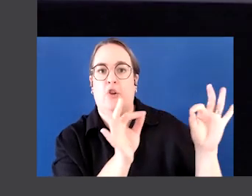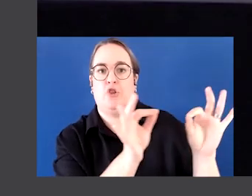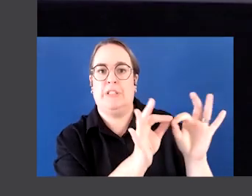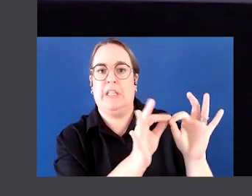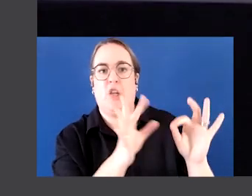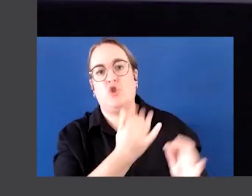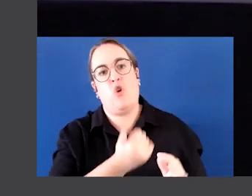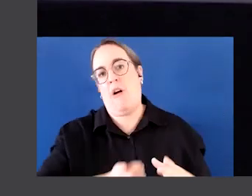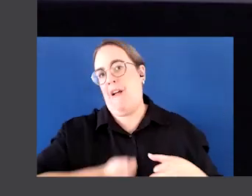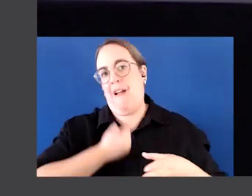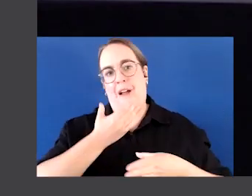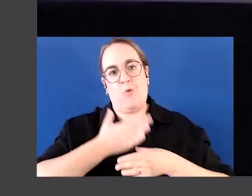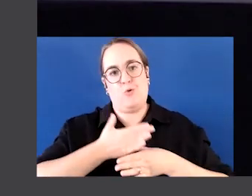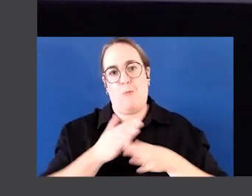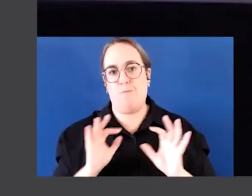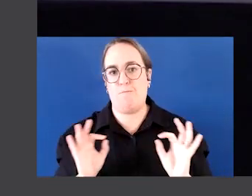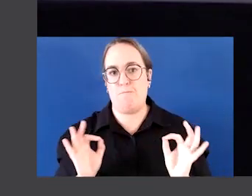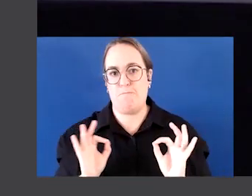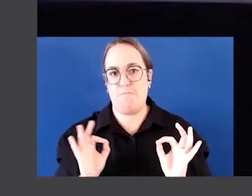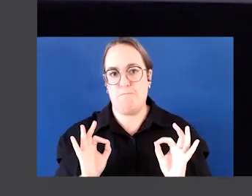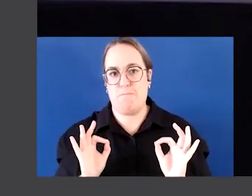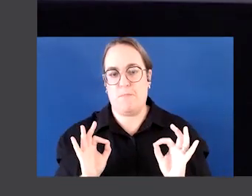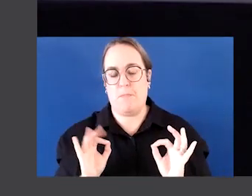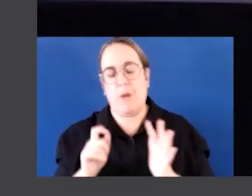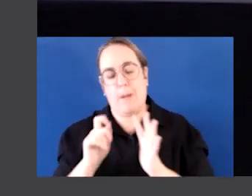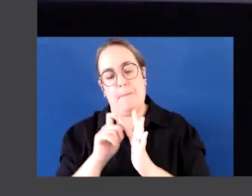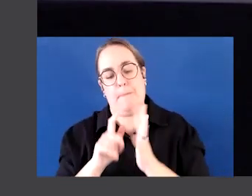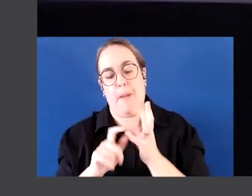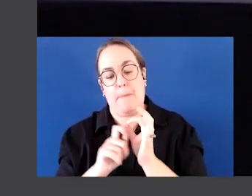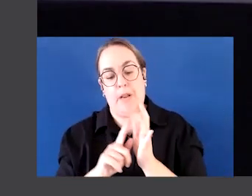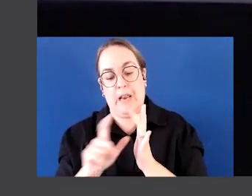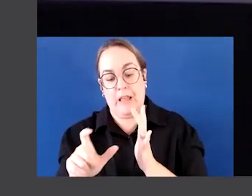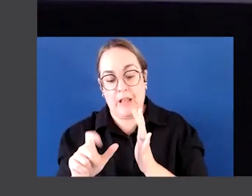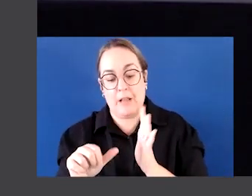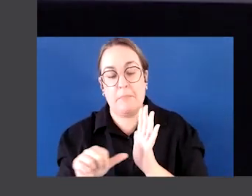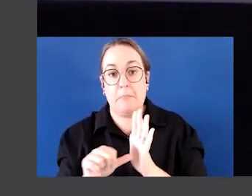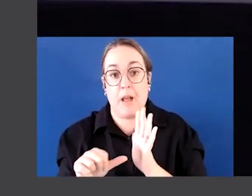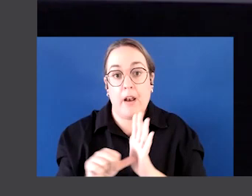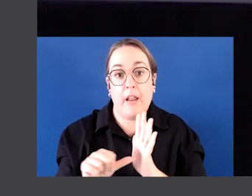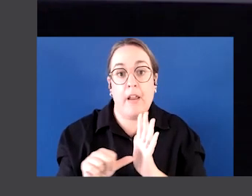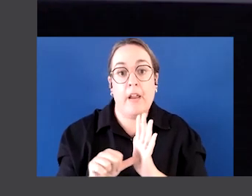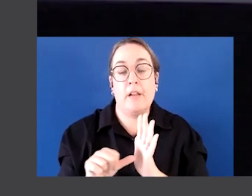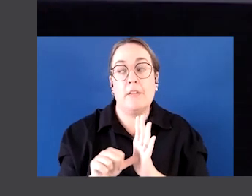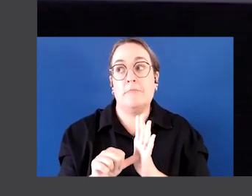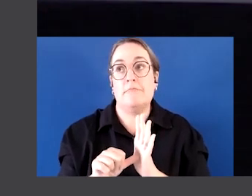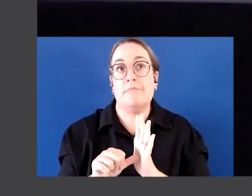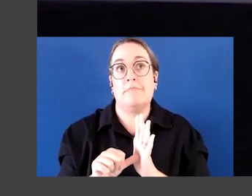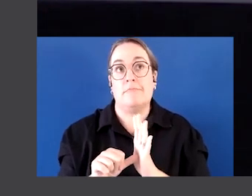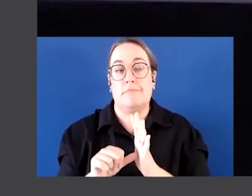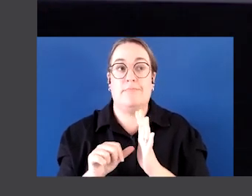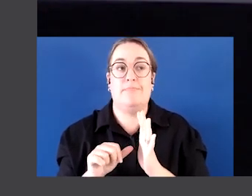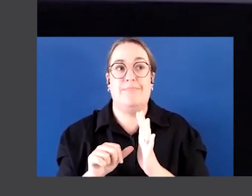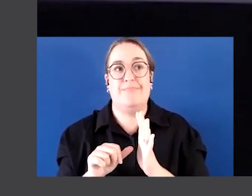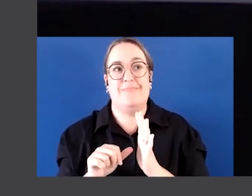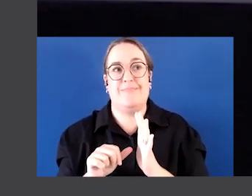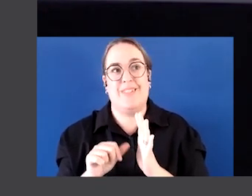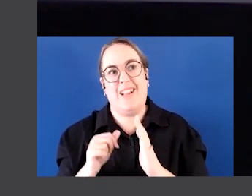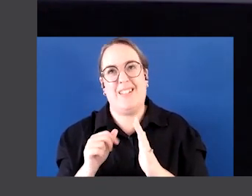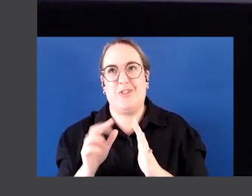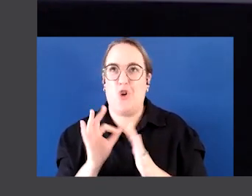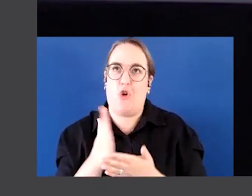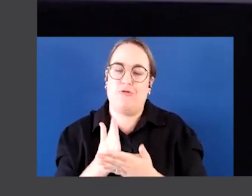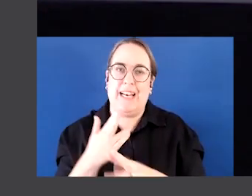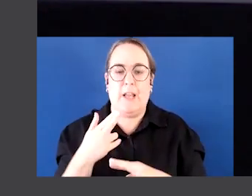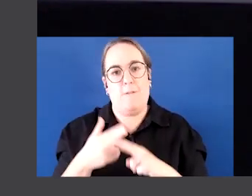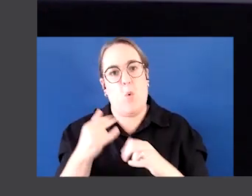But in terms of public sector delivery and the use of public money in Victoria, yeah, international sources are of